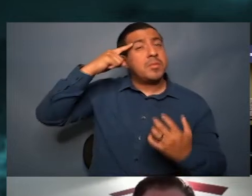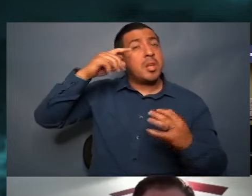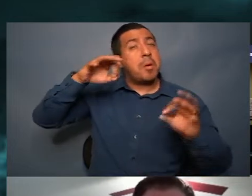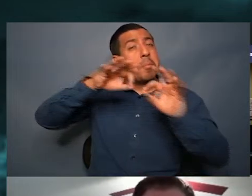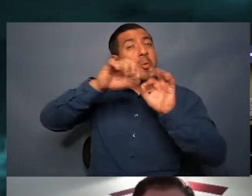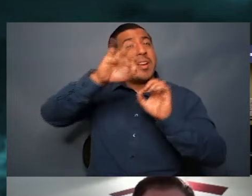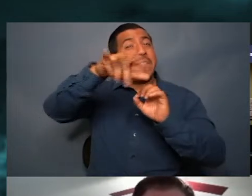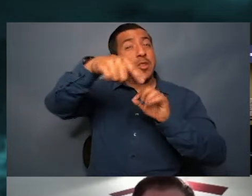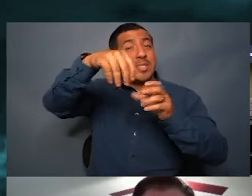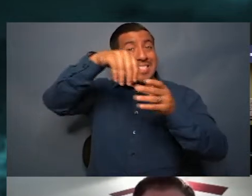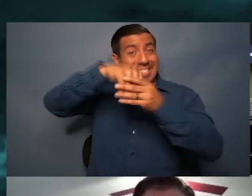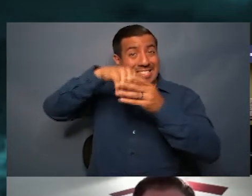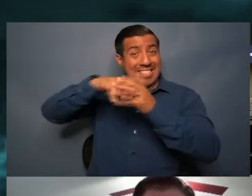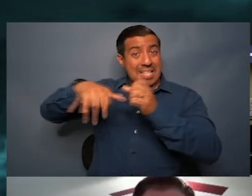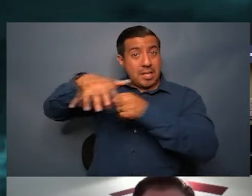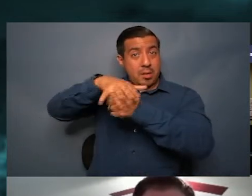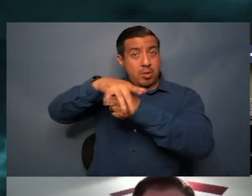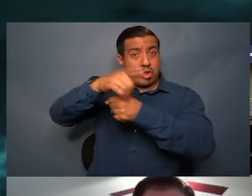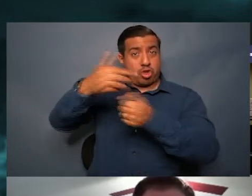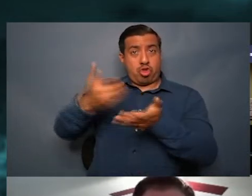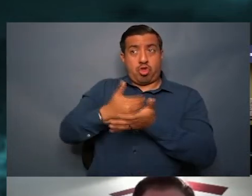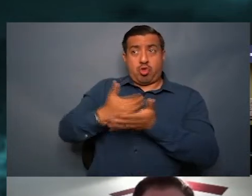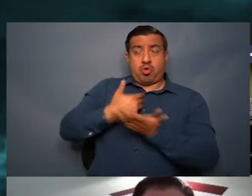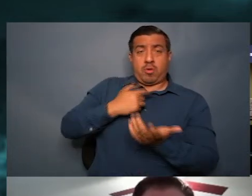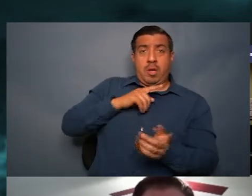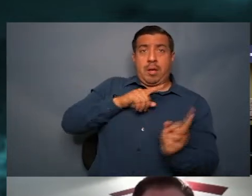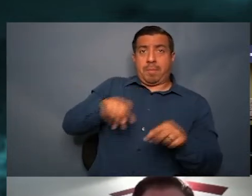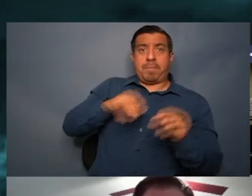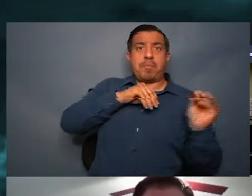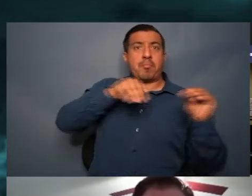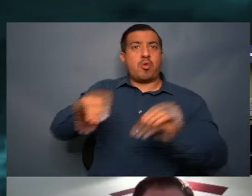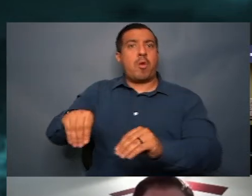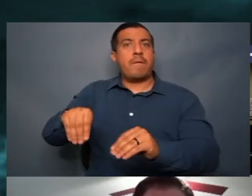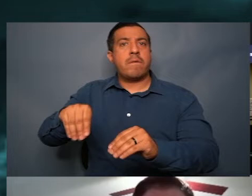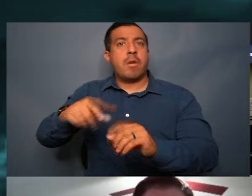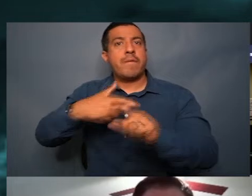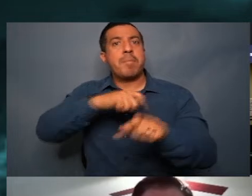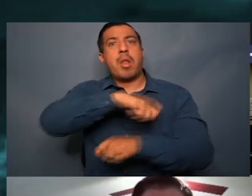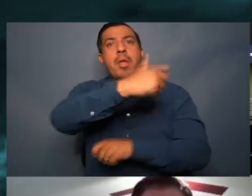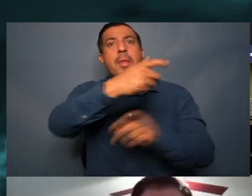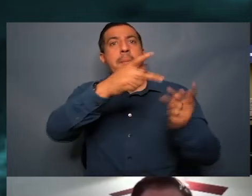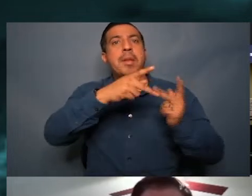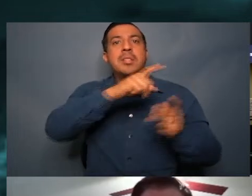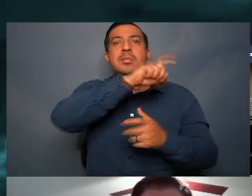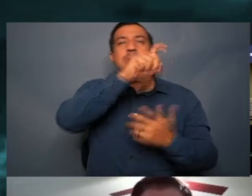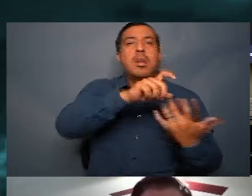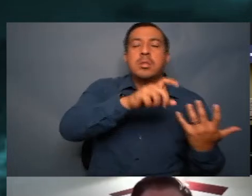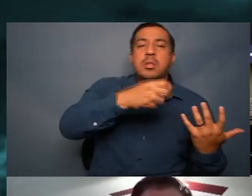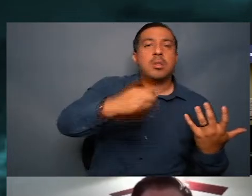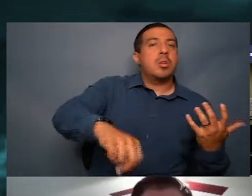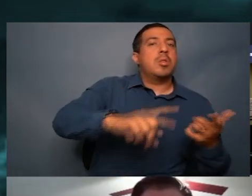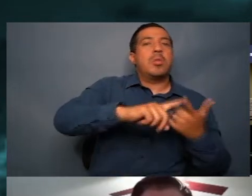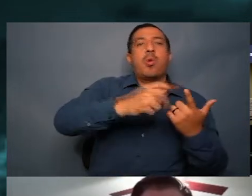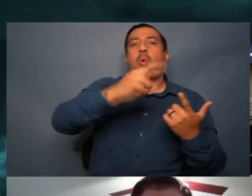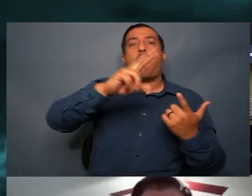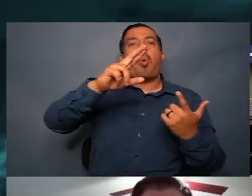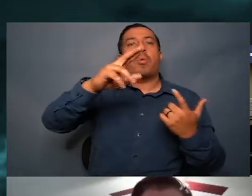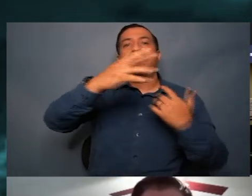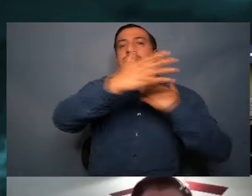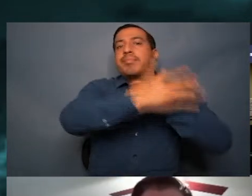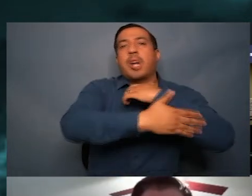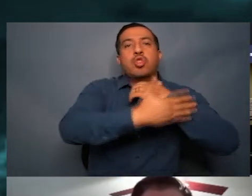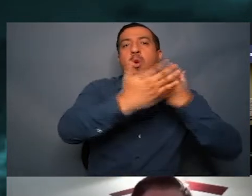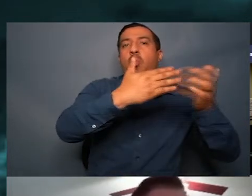area, and this is new to you because you've moved here from other parts of Texas or from around the world or the